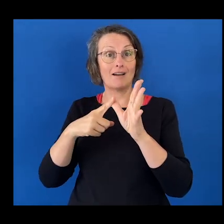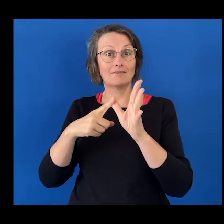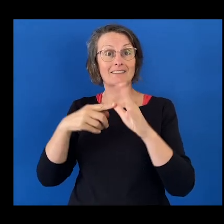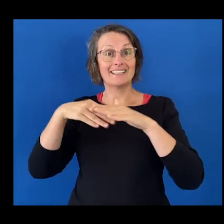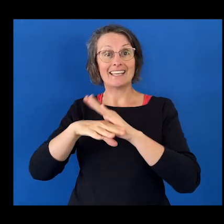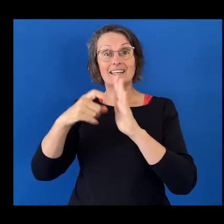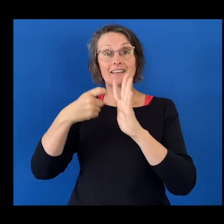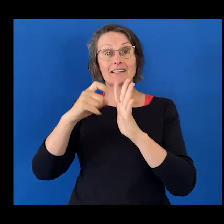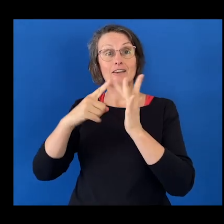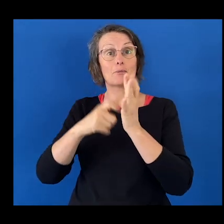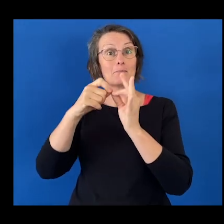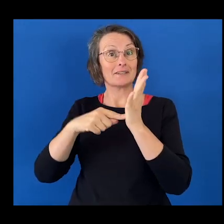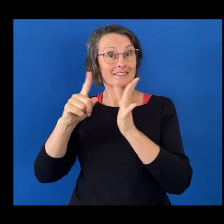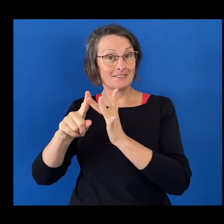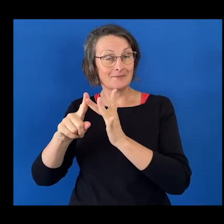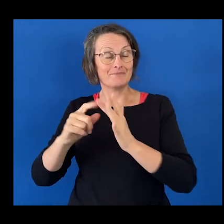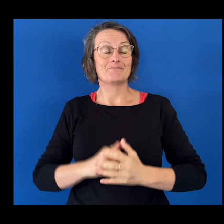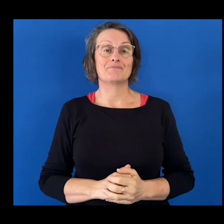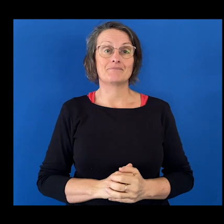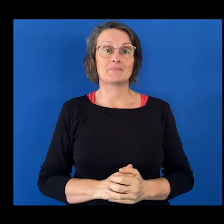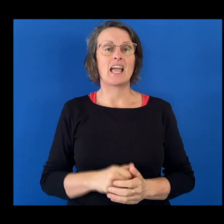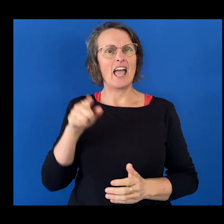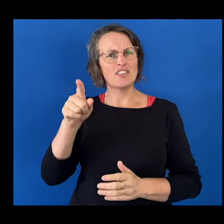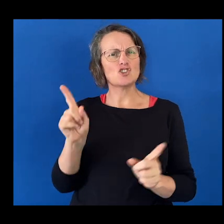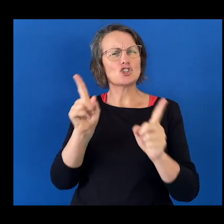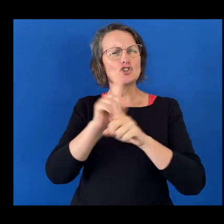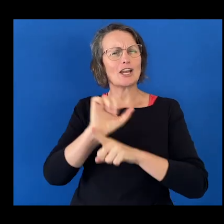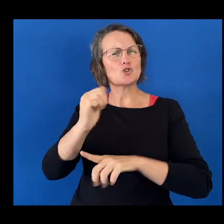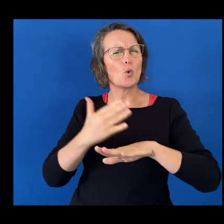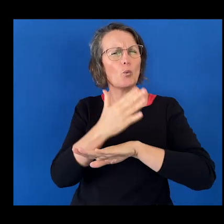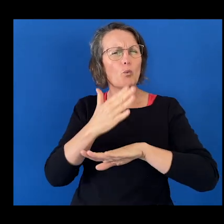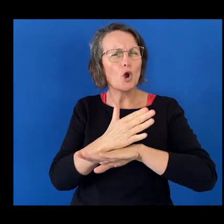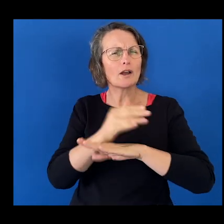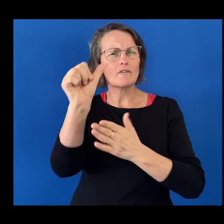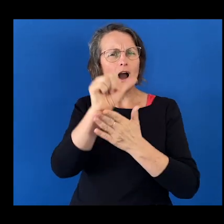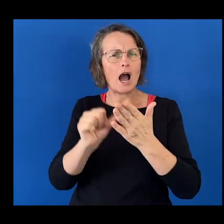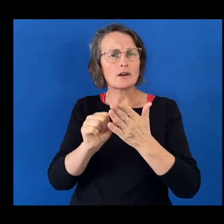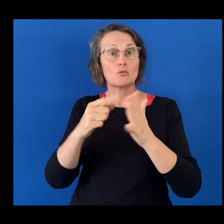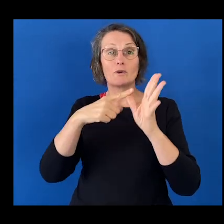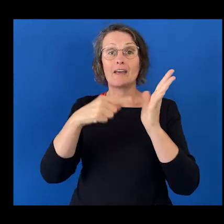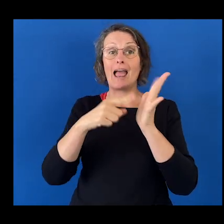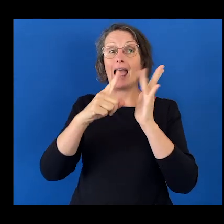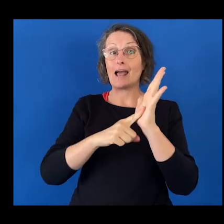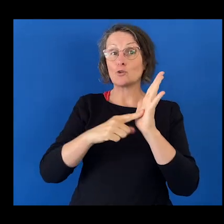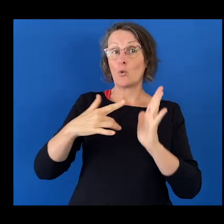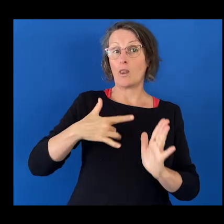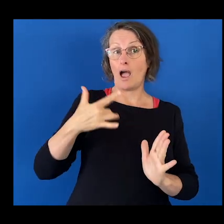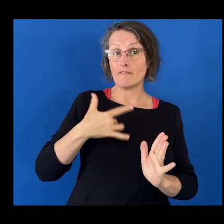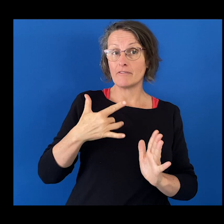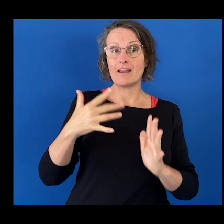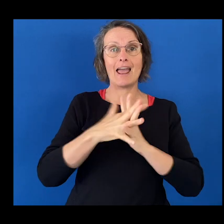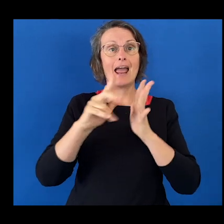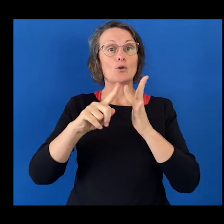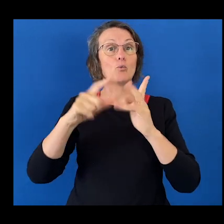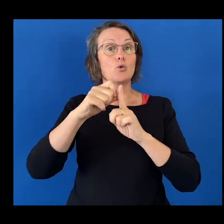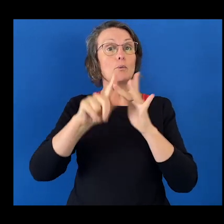Pacific Republic of Kiribati. Her subject matter changed to images of atoll life, and woodblock prints prevailed.